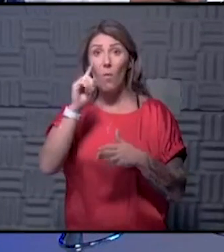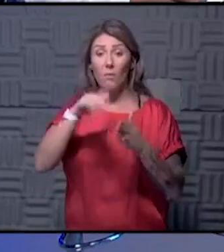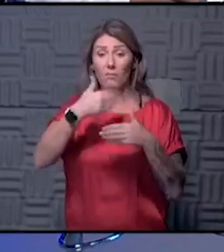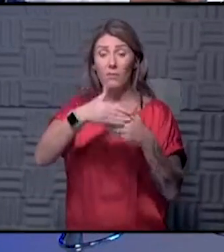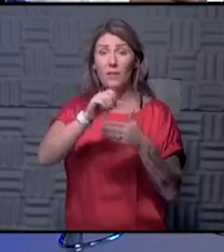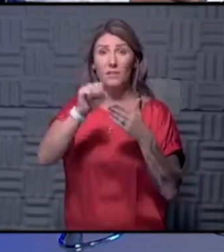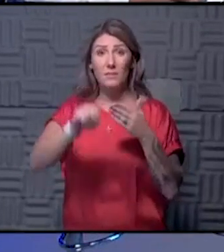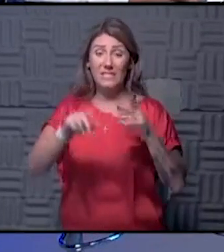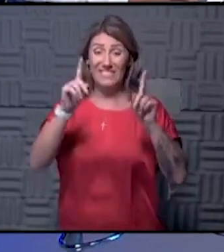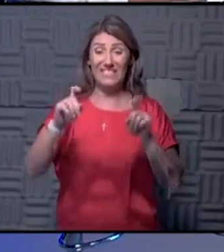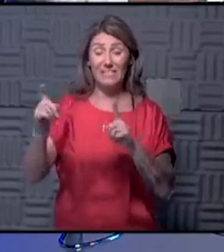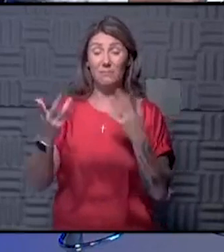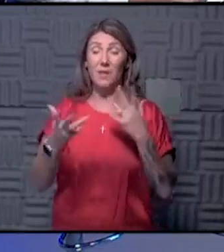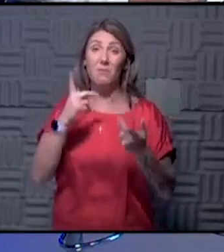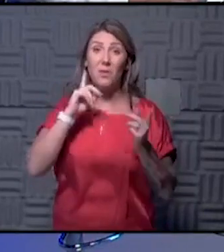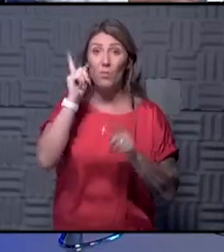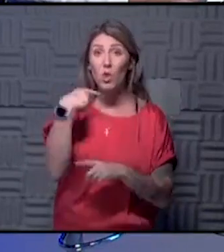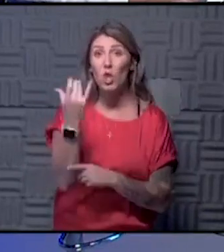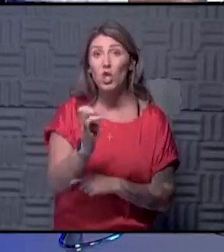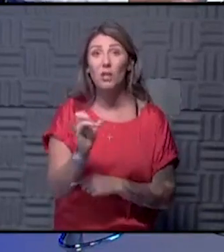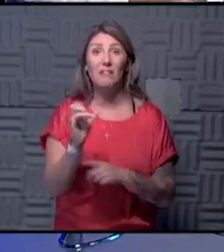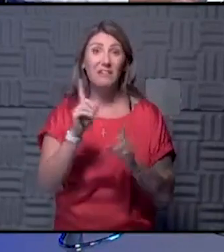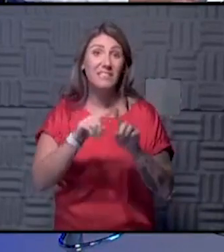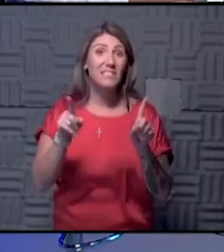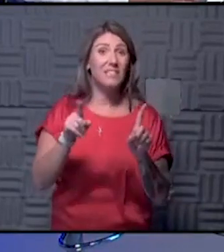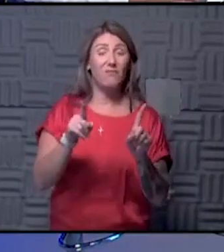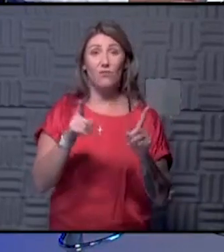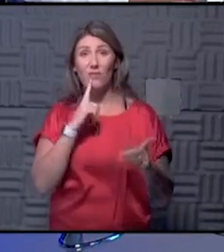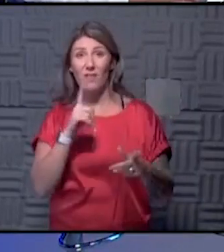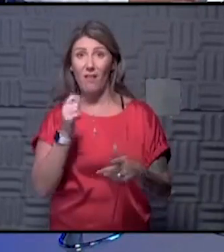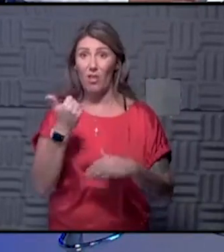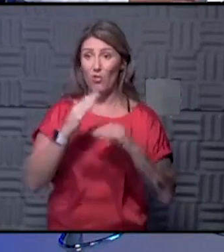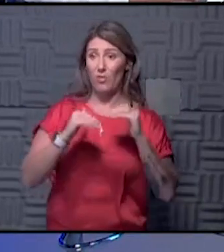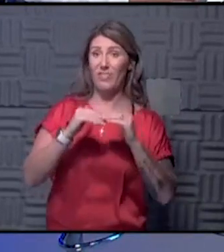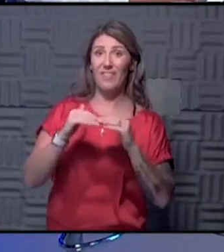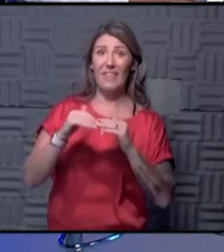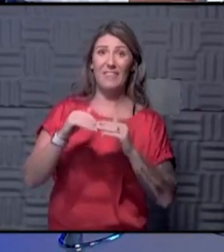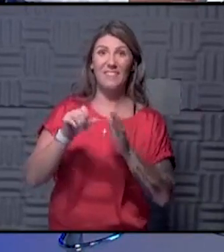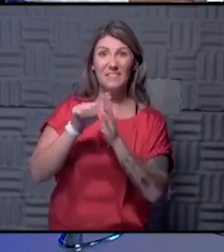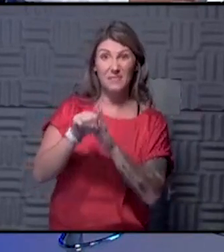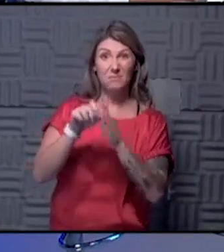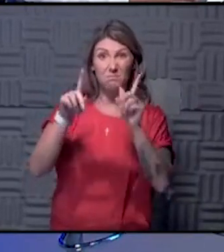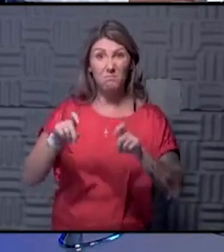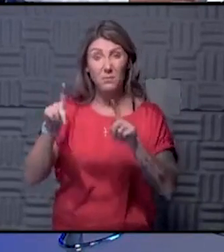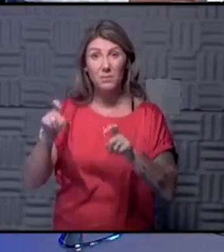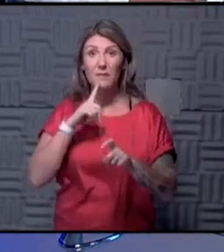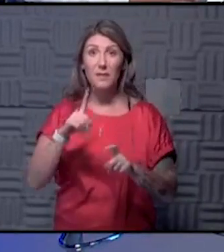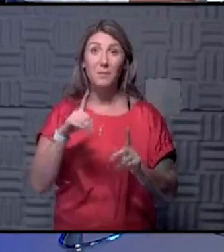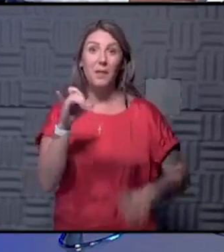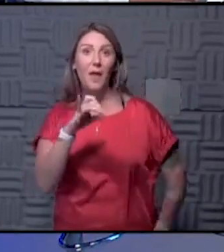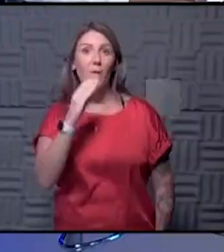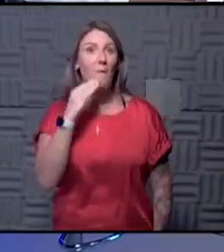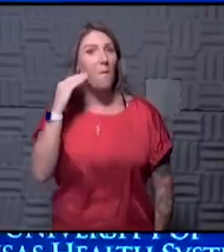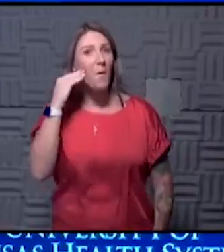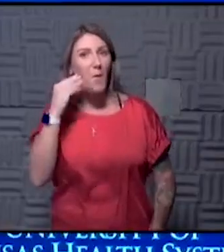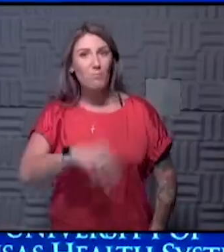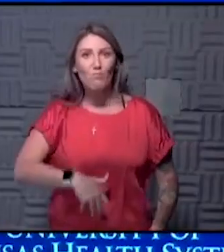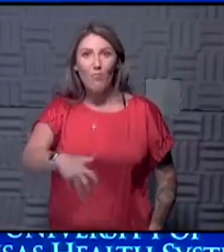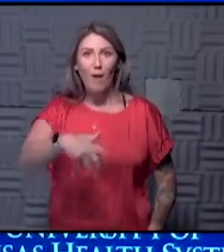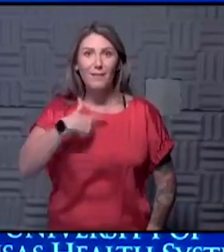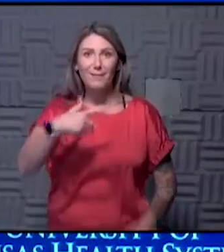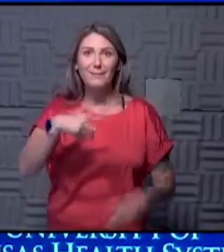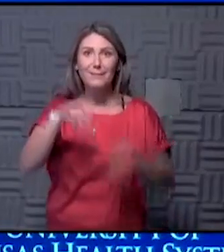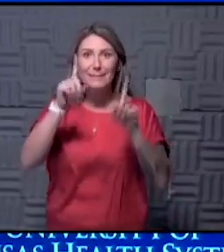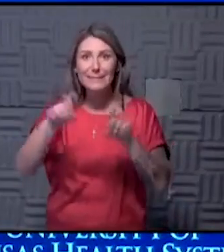in terms of even our prevalence testing. Which would be great. 5-minute on-the-spot test. Can I get it be like a home pregnancy test? Because that's what. Right.